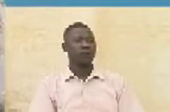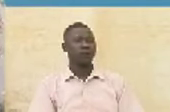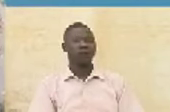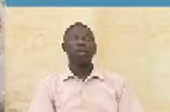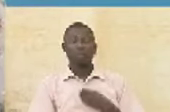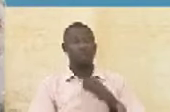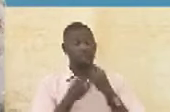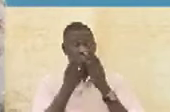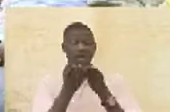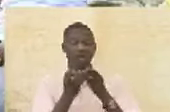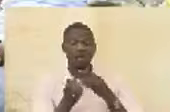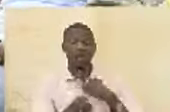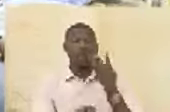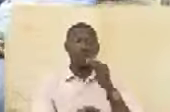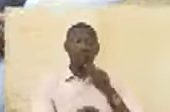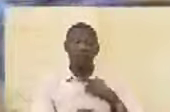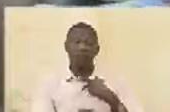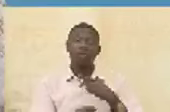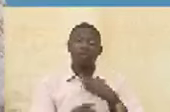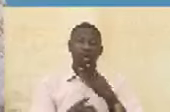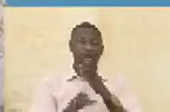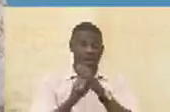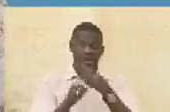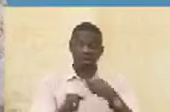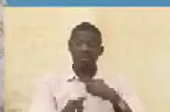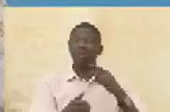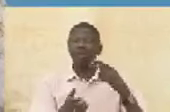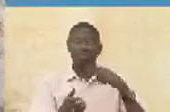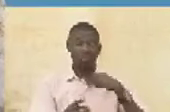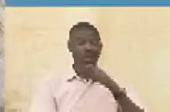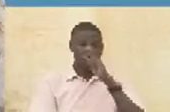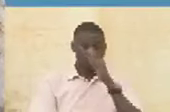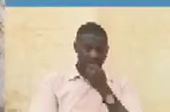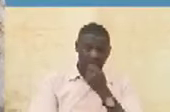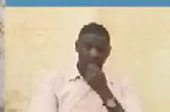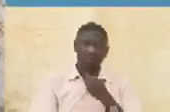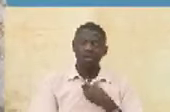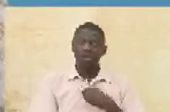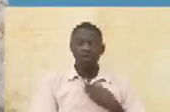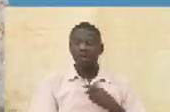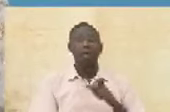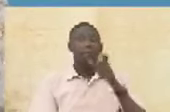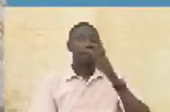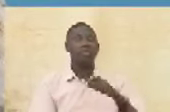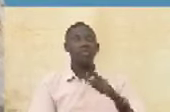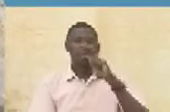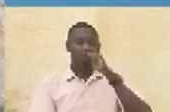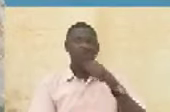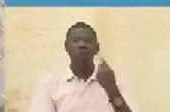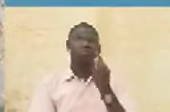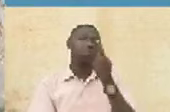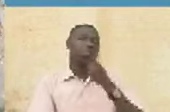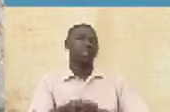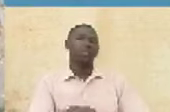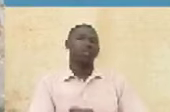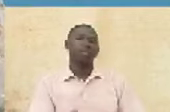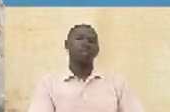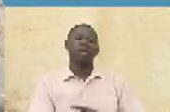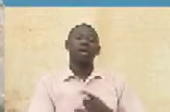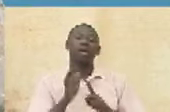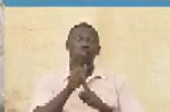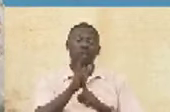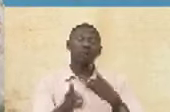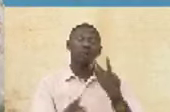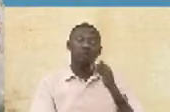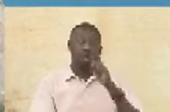I told them that if you don't help me until if I die, ngoy fa kinin dorandam. I said a person dies only once. Ni fata be ka fa koteke. If you